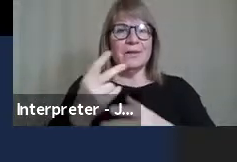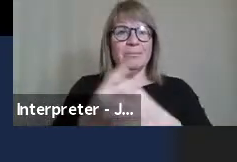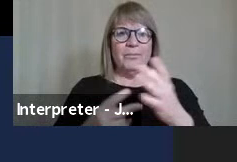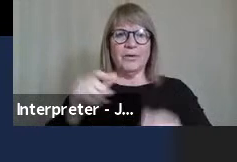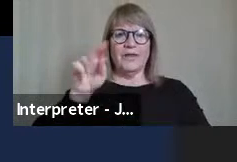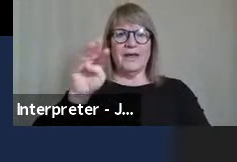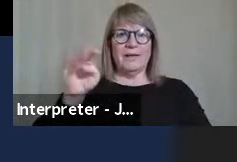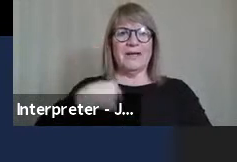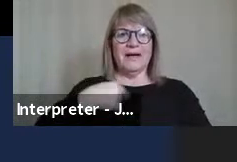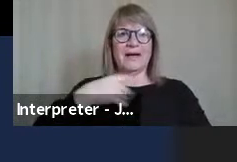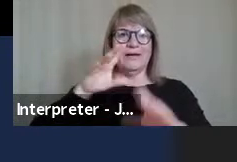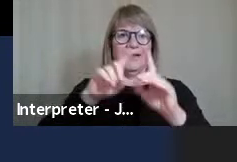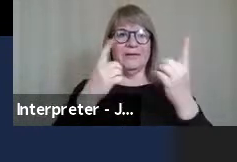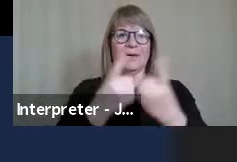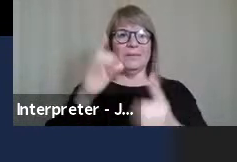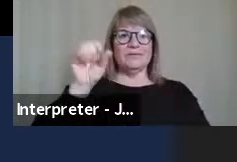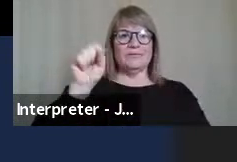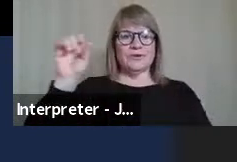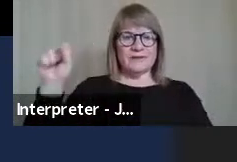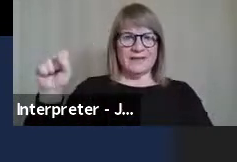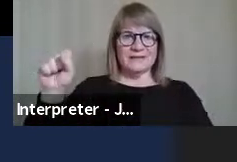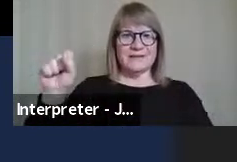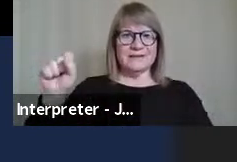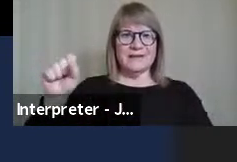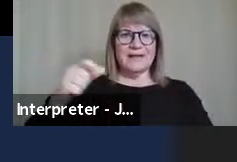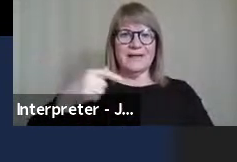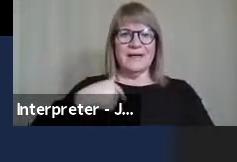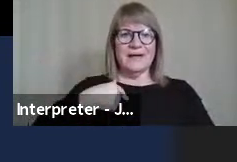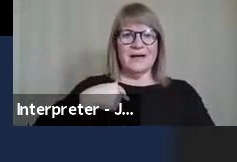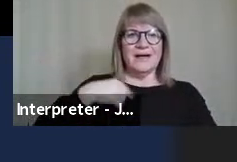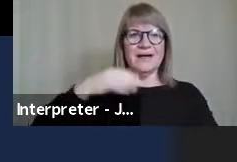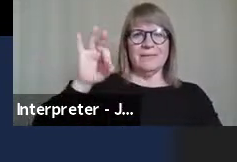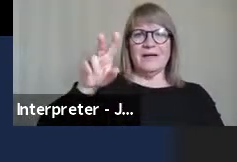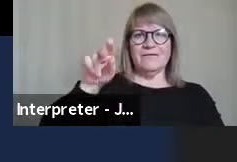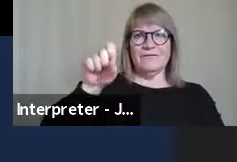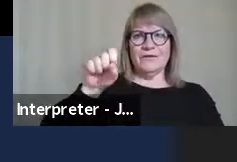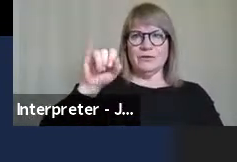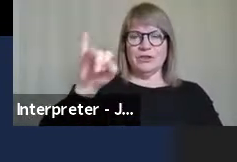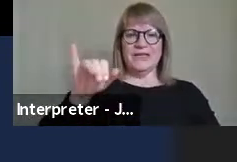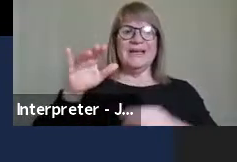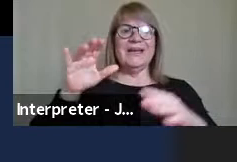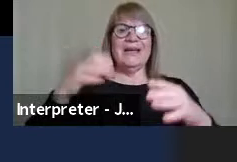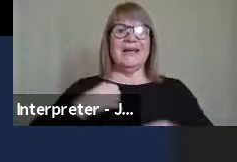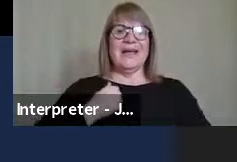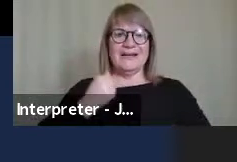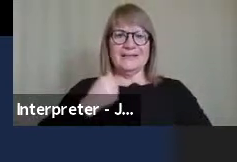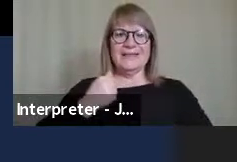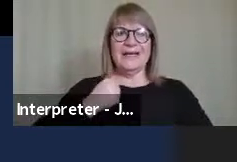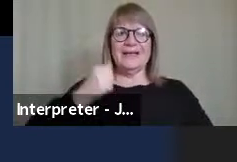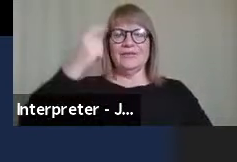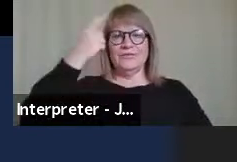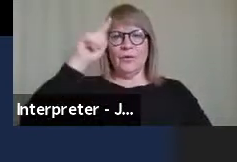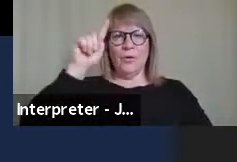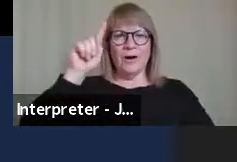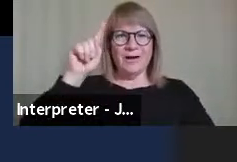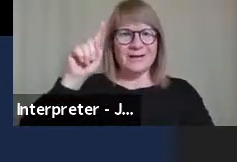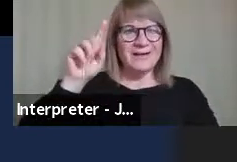social sciences um i'm a phd candidate in medical anthropology the joint program of medical anthropology